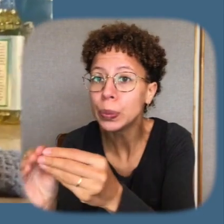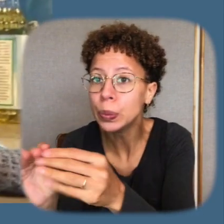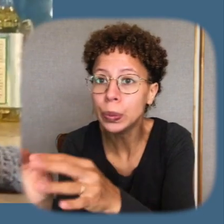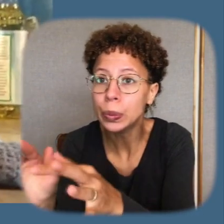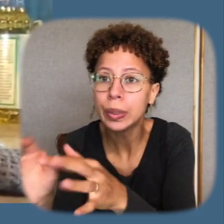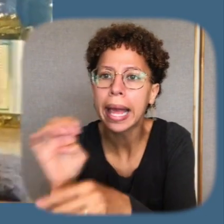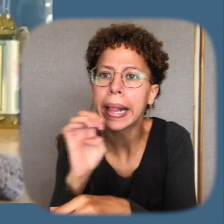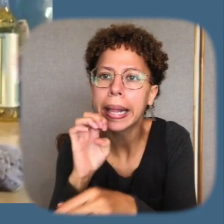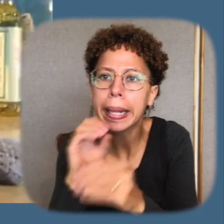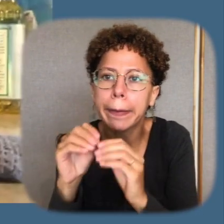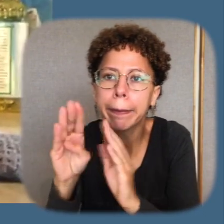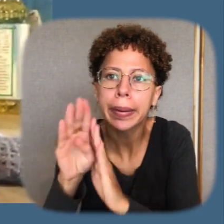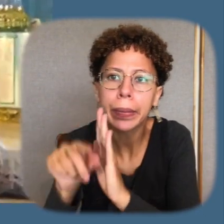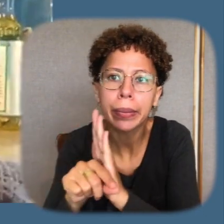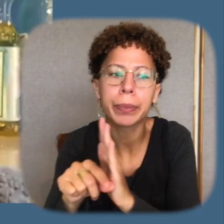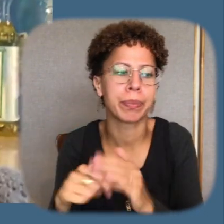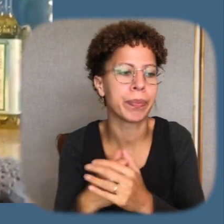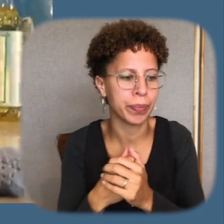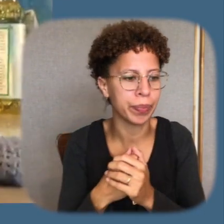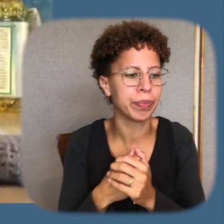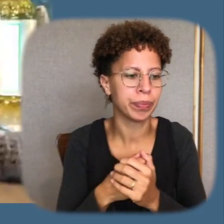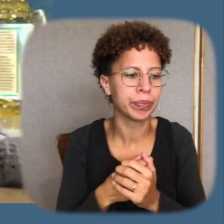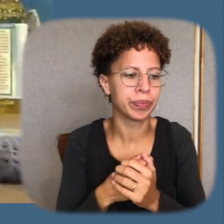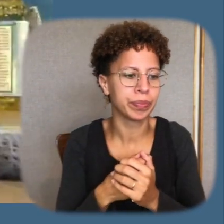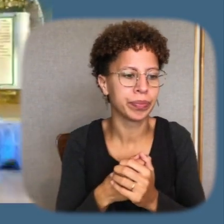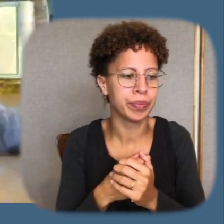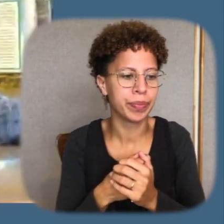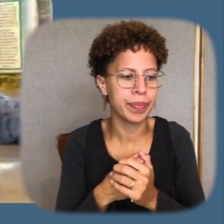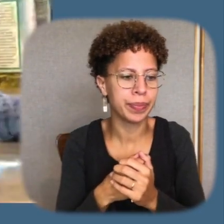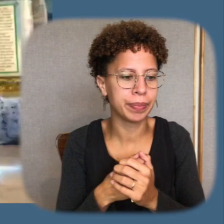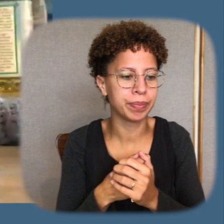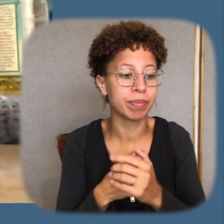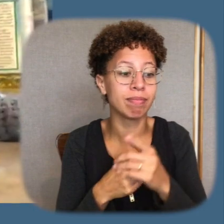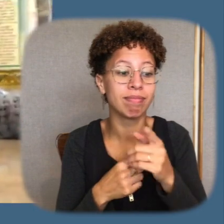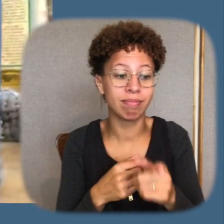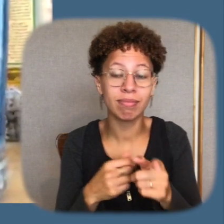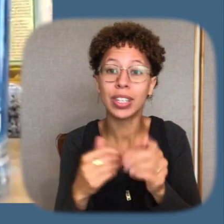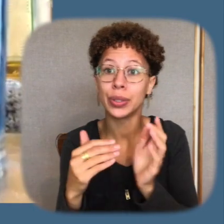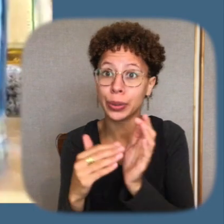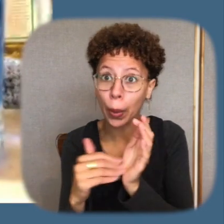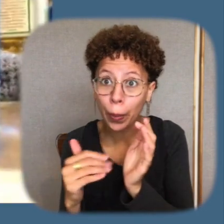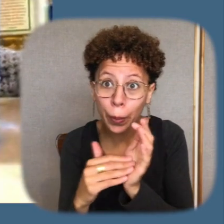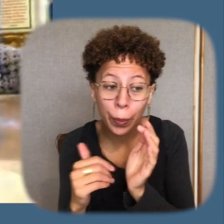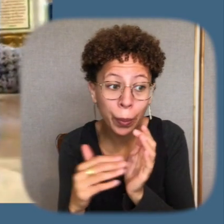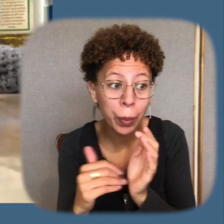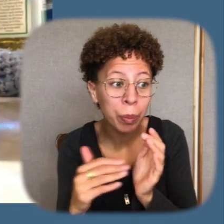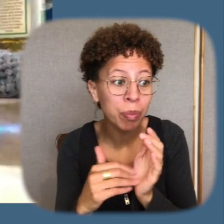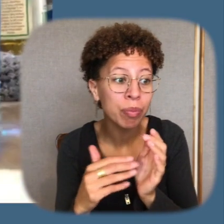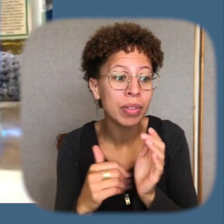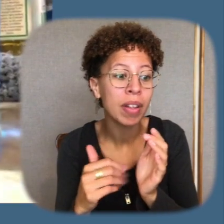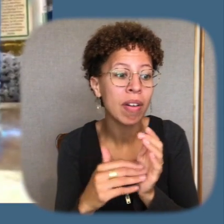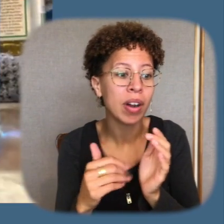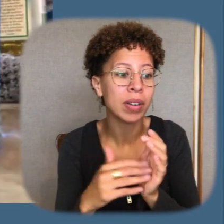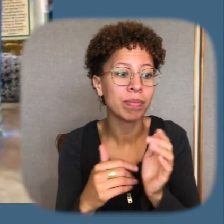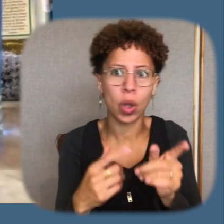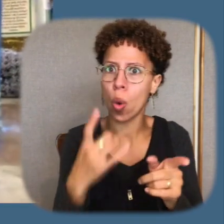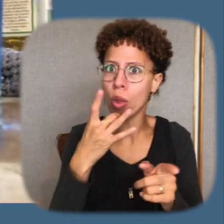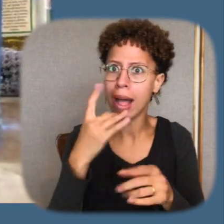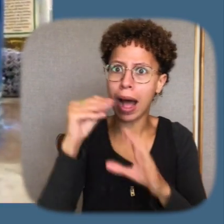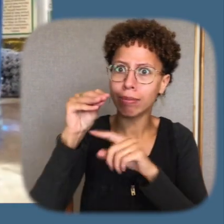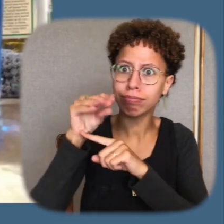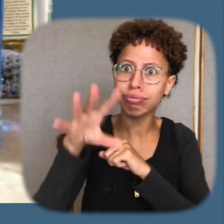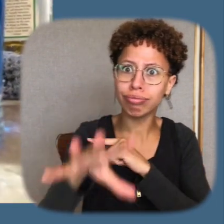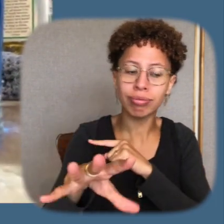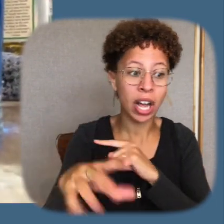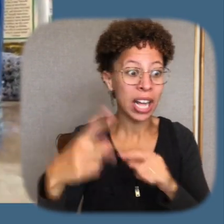good. Good, Ella. Okay, next. We have a penny going into dish soap. Ooh, what did it do? Oh, Ella, that's really